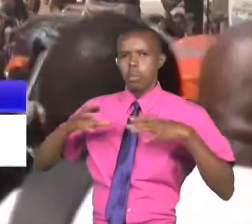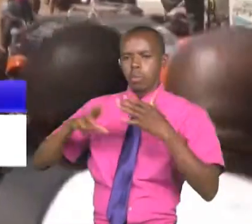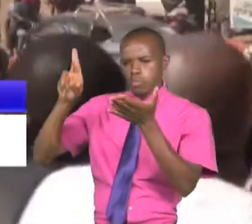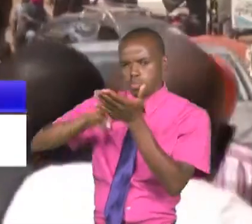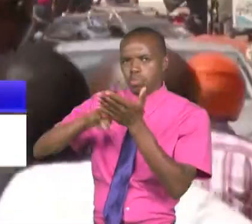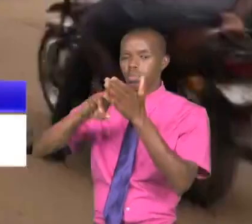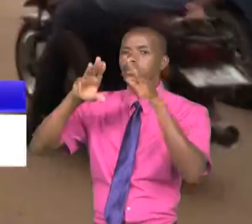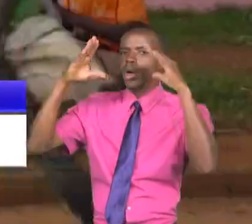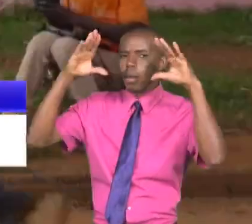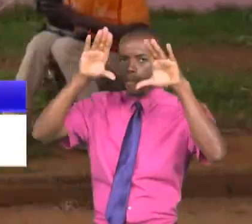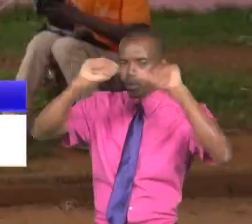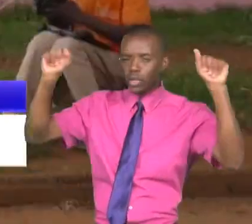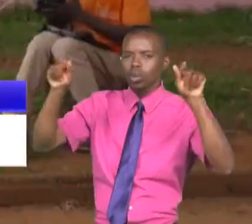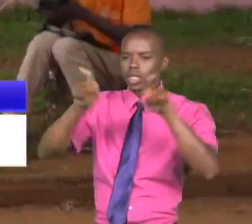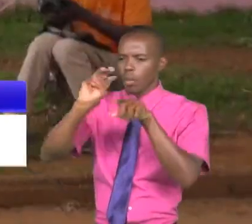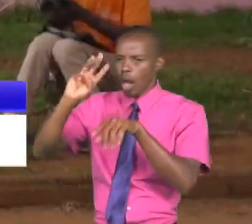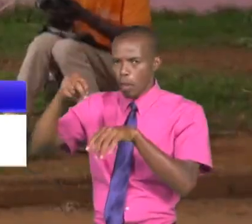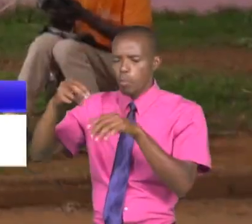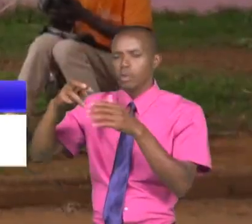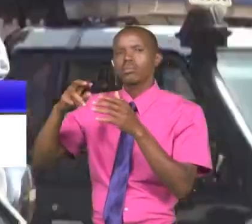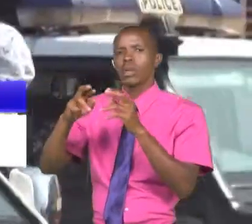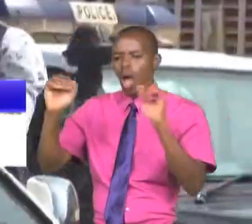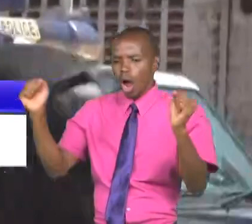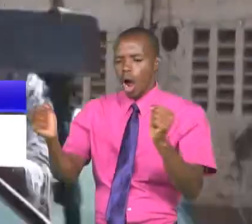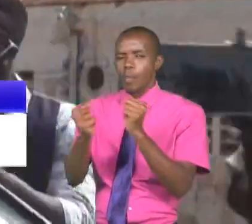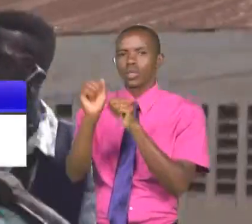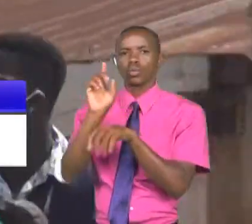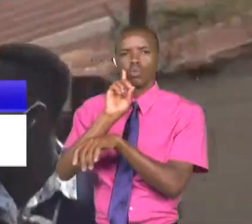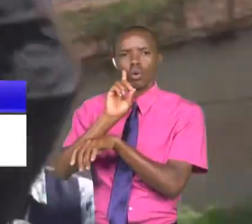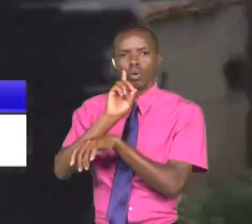presidential and parliamentary elections that will happen tomorrow.